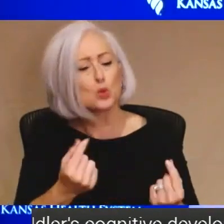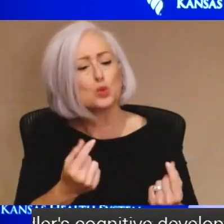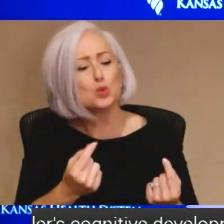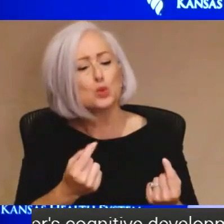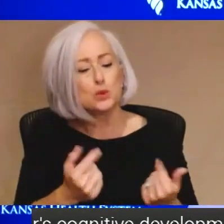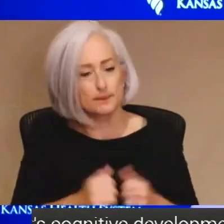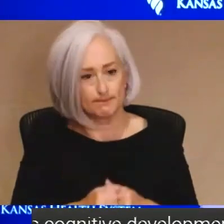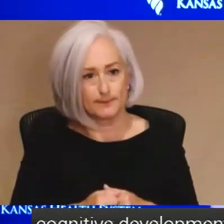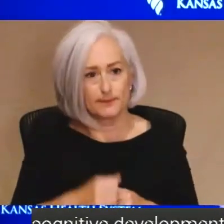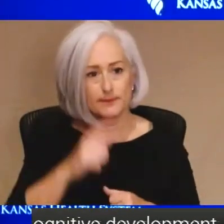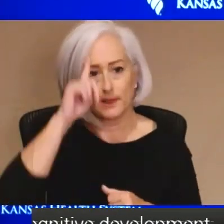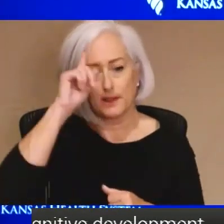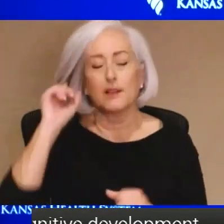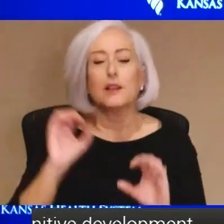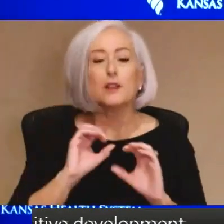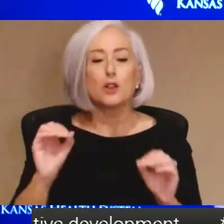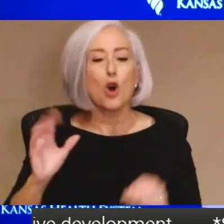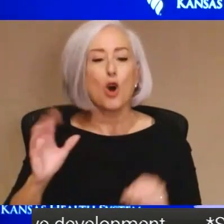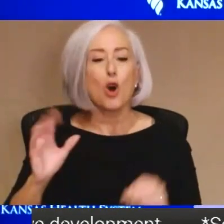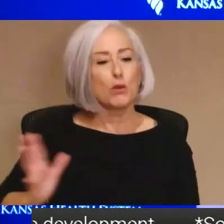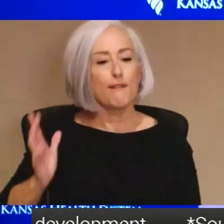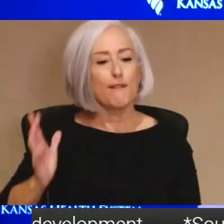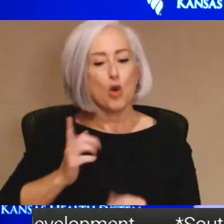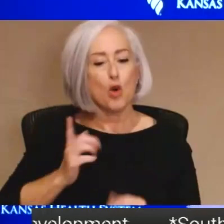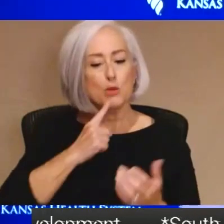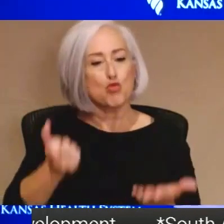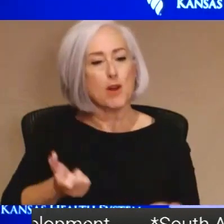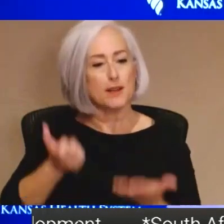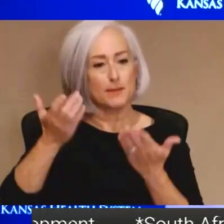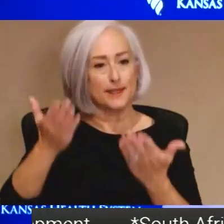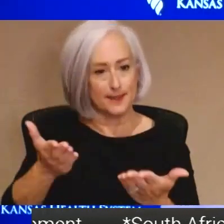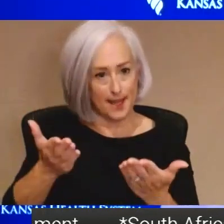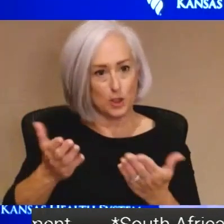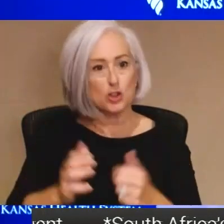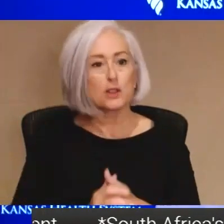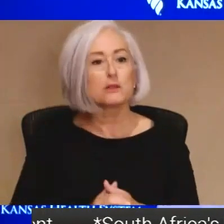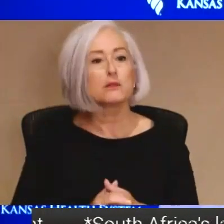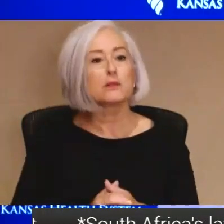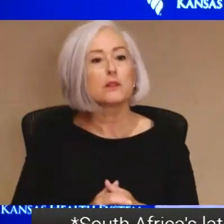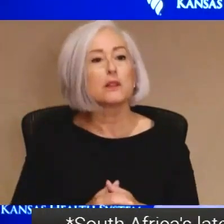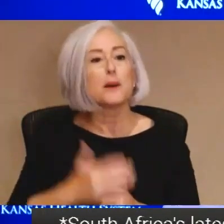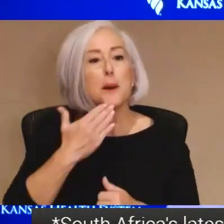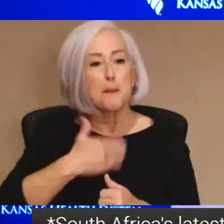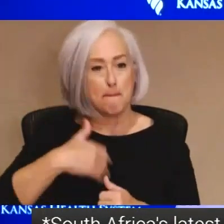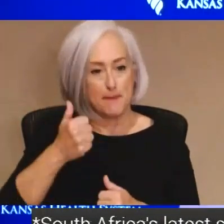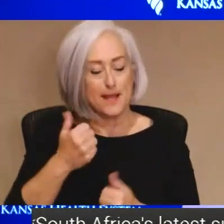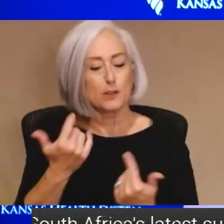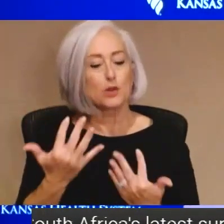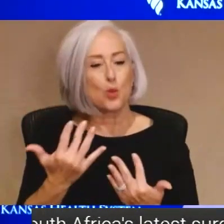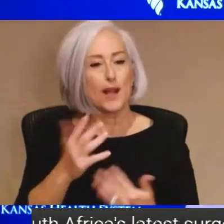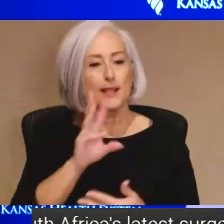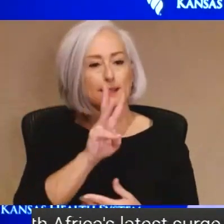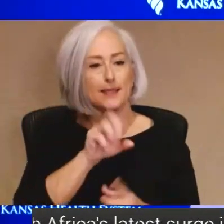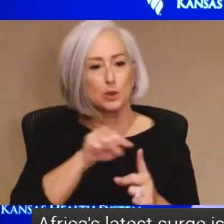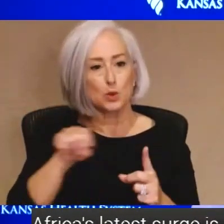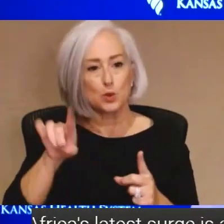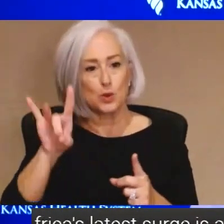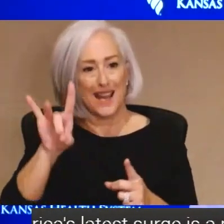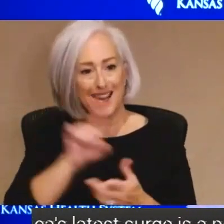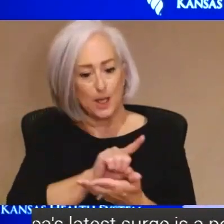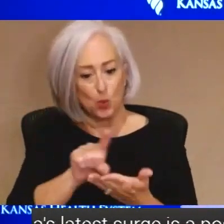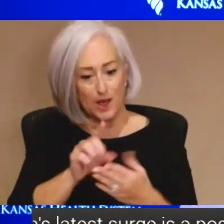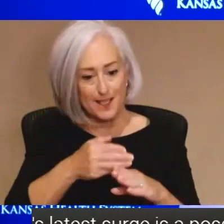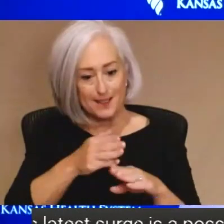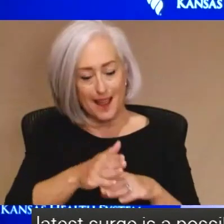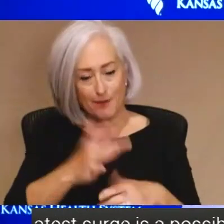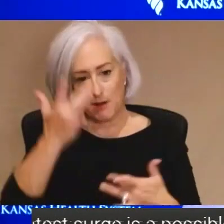any formal recommendation. I think, waiting 6 or 8 weeks is reasonable to do that because now you have